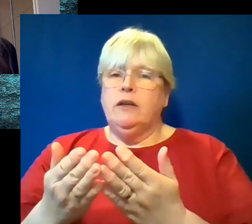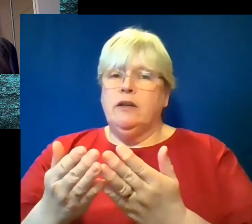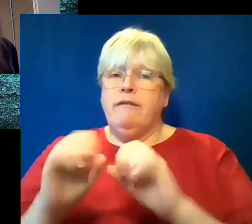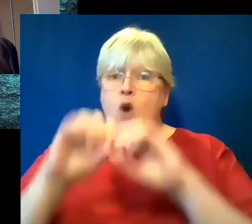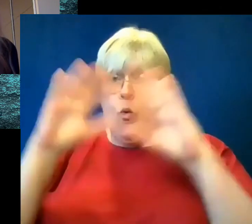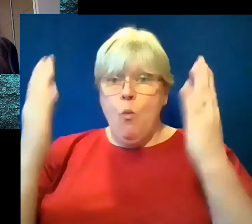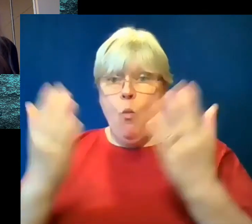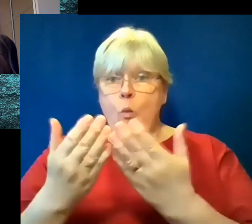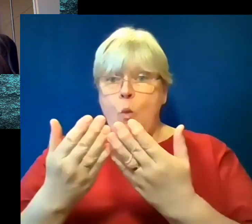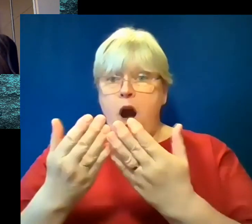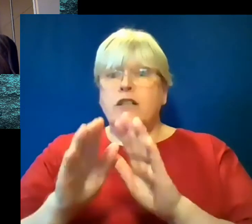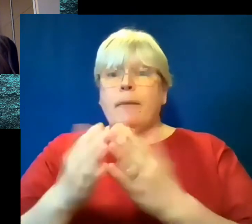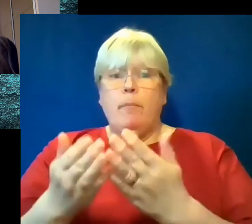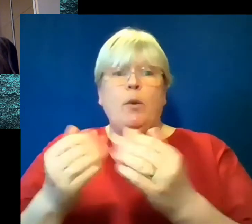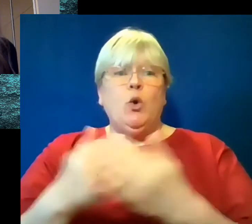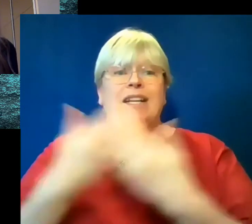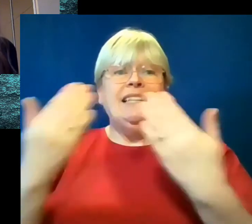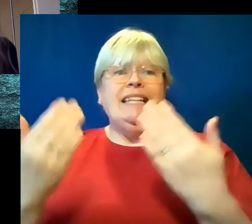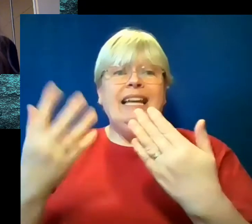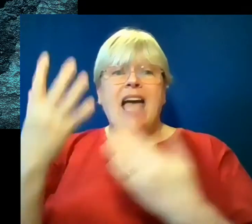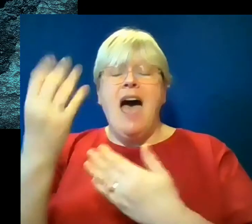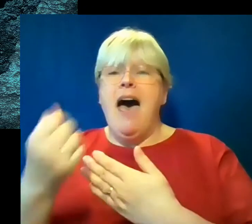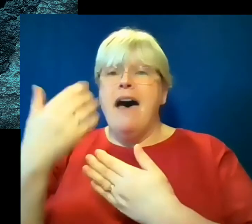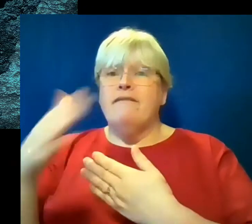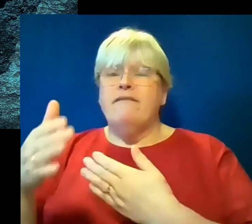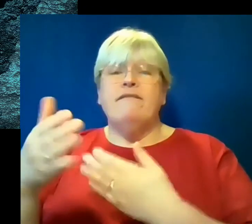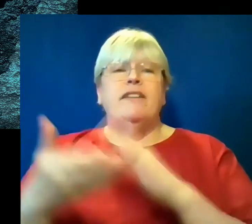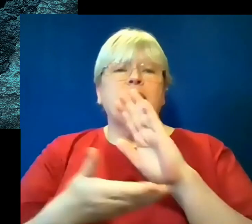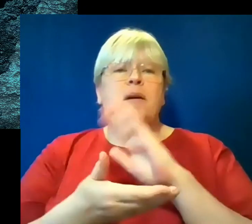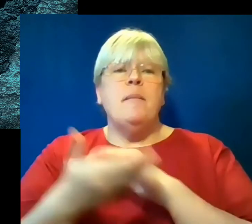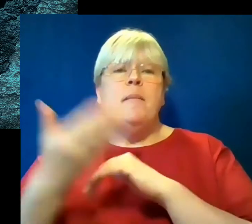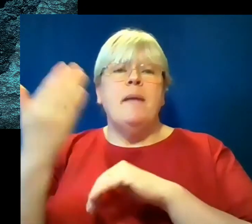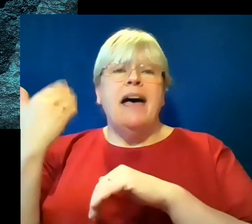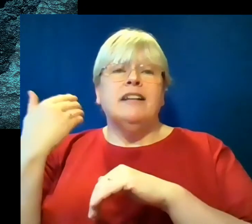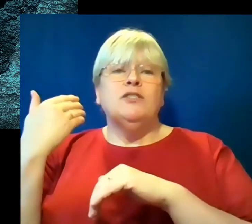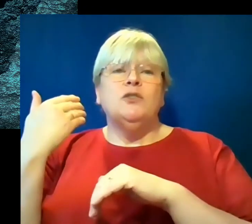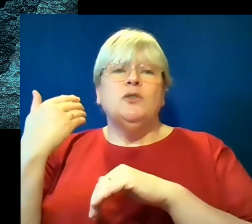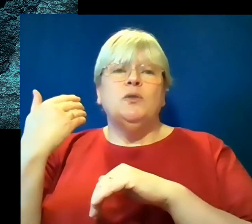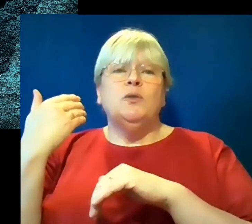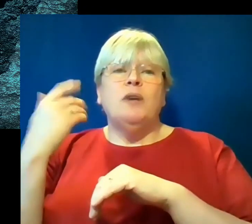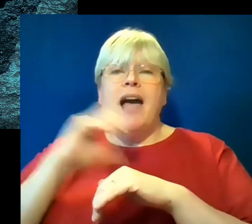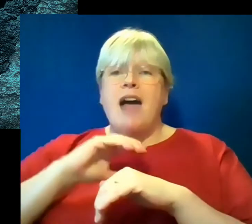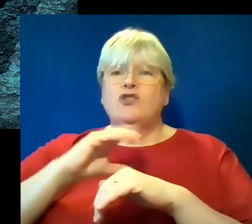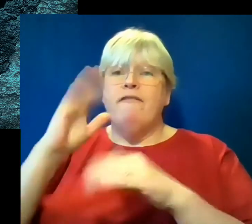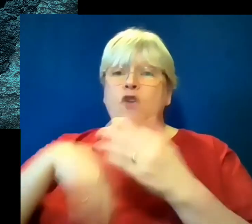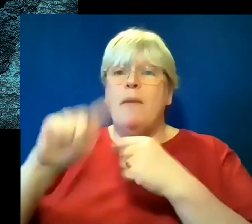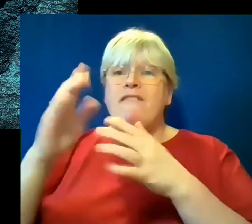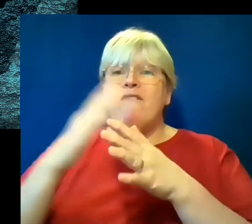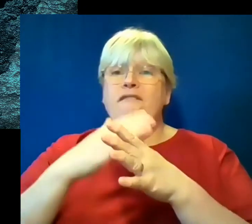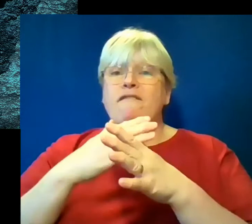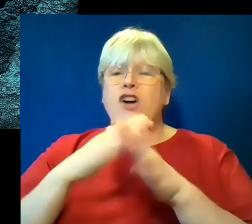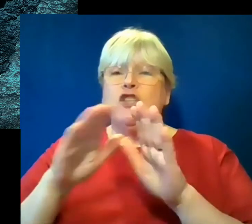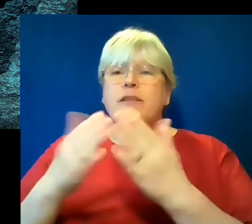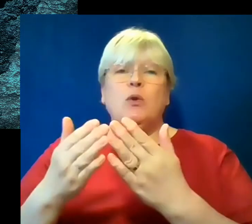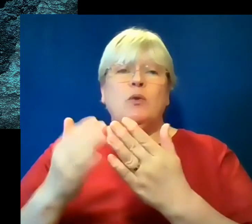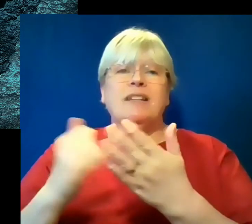which I'll just show everyone, you have gone back to one of the characters from your very first book for Sky Steppers, which